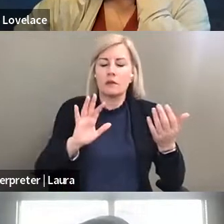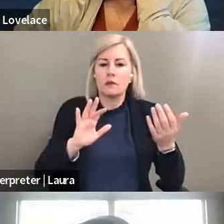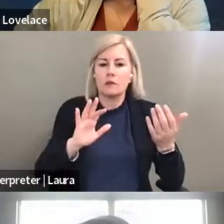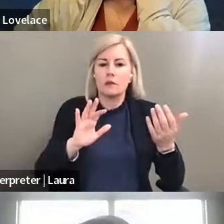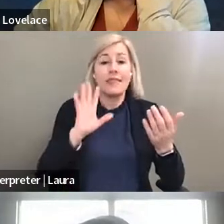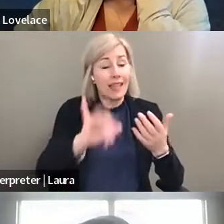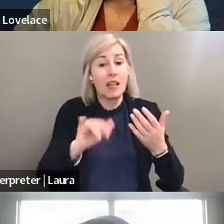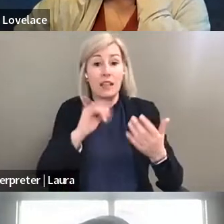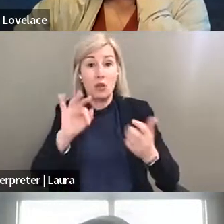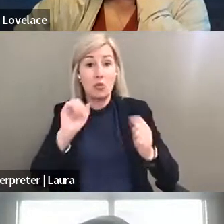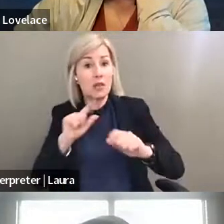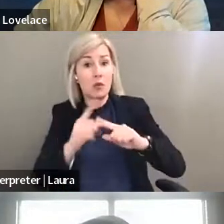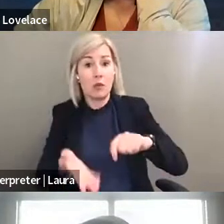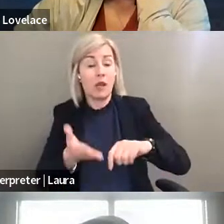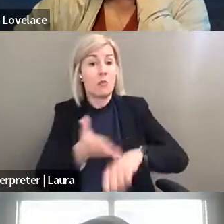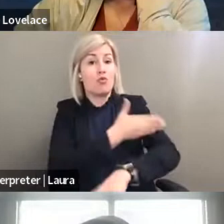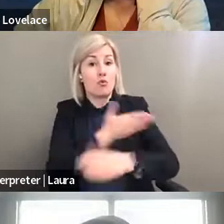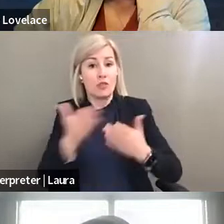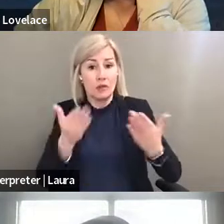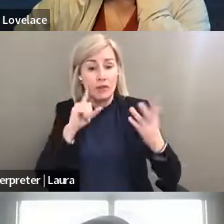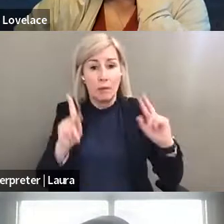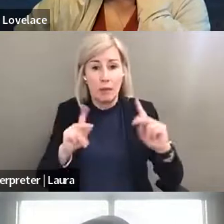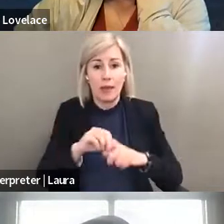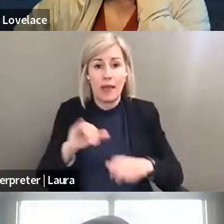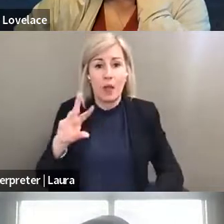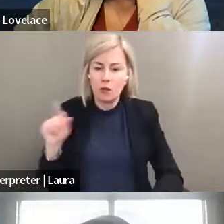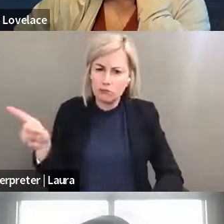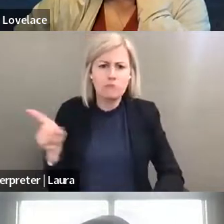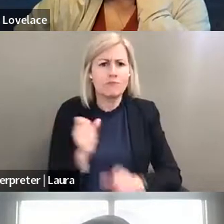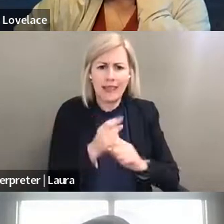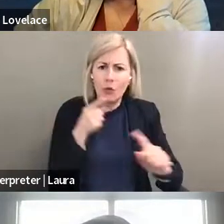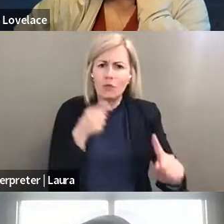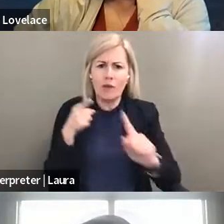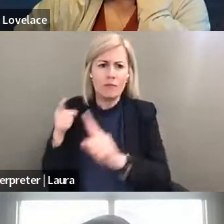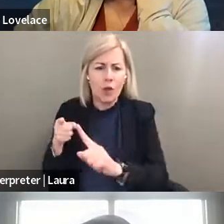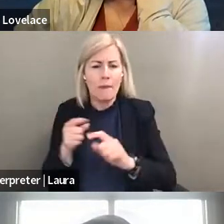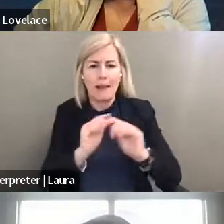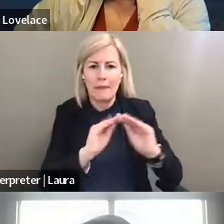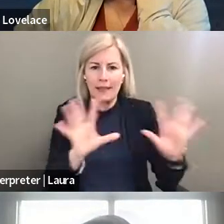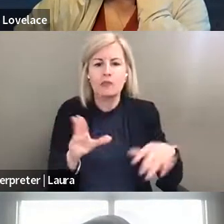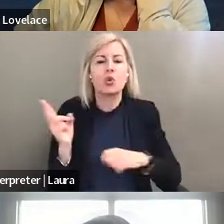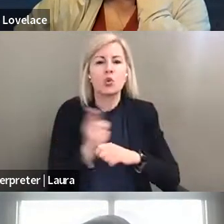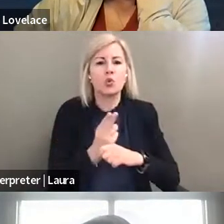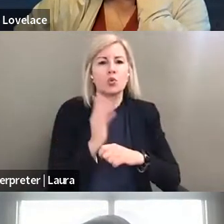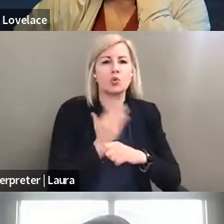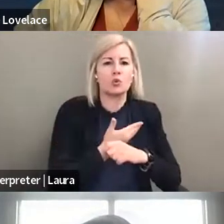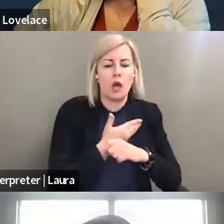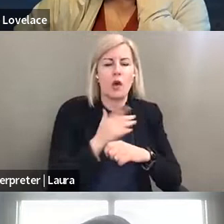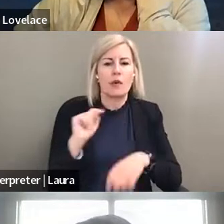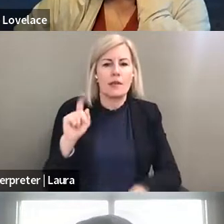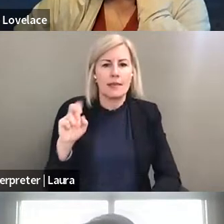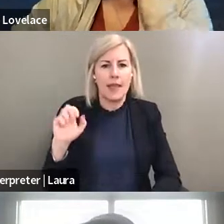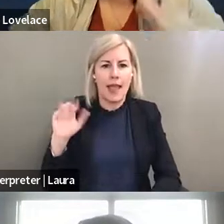improving services for people in Iowa. And I said, make those 2 points, make them really clear. So she used our Take Action Center to